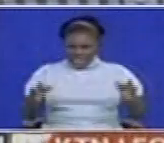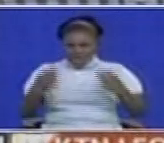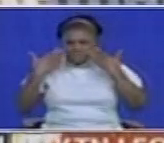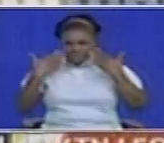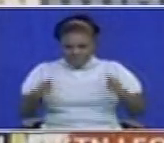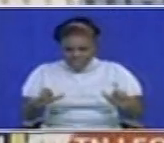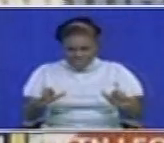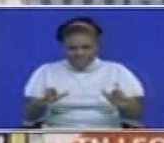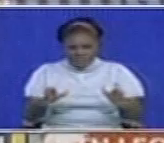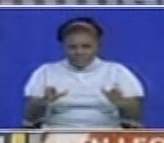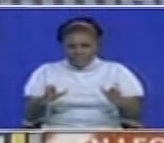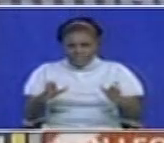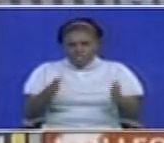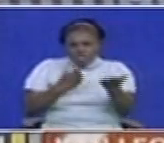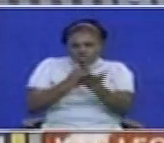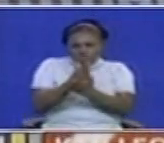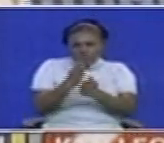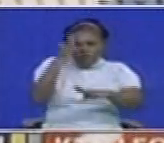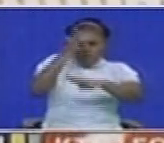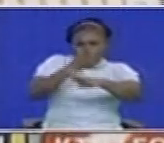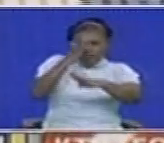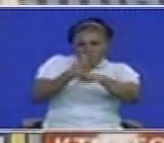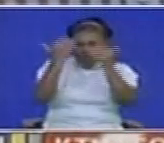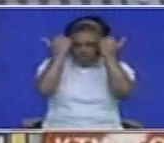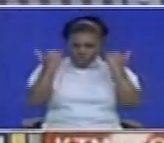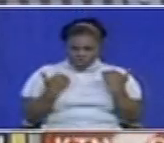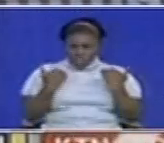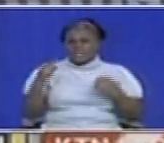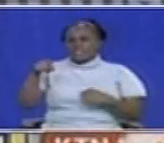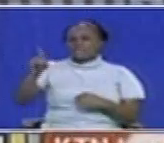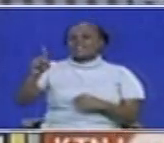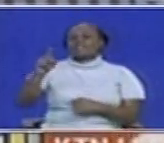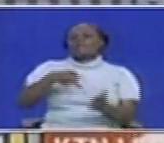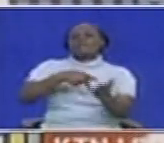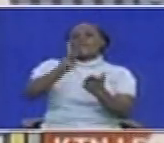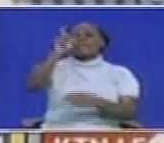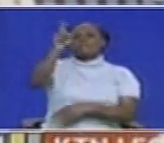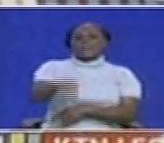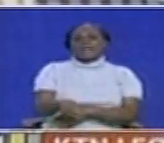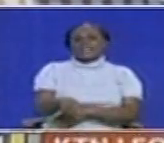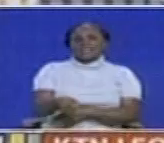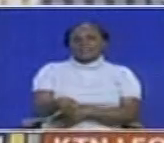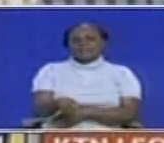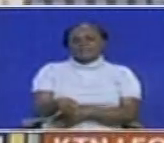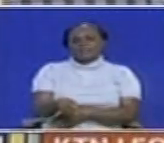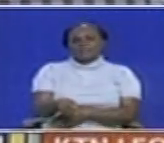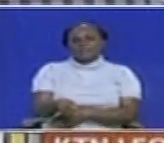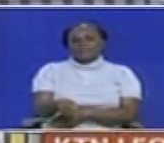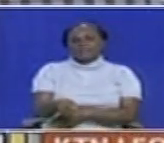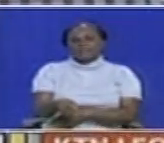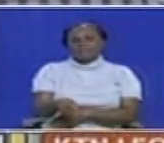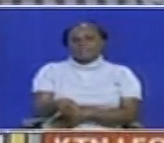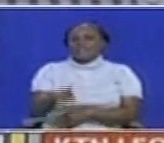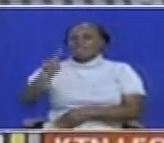even if it is a kangaroo court, he is going to pay. And is the employer.